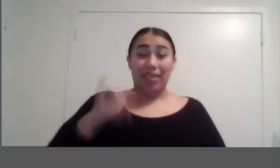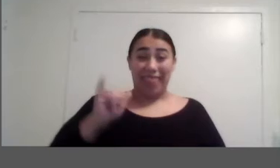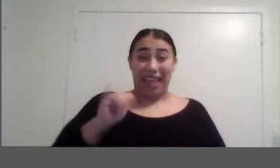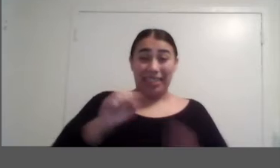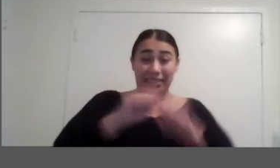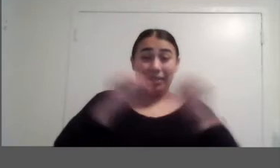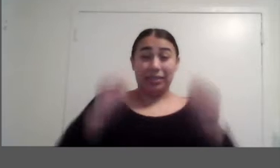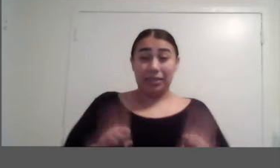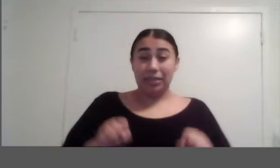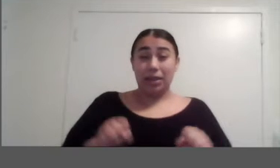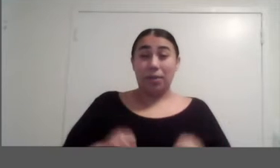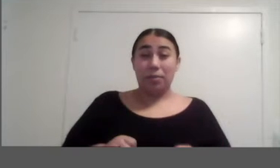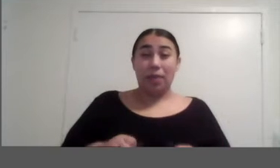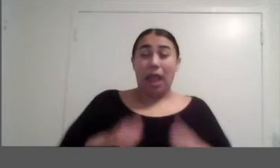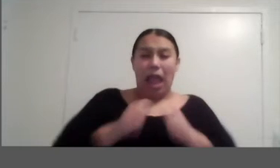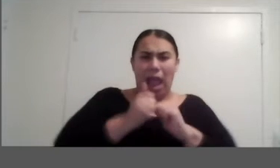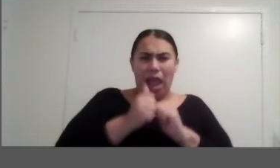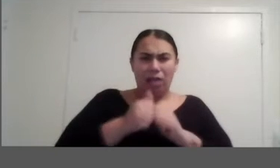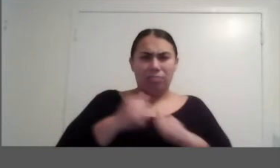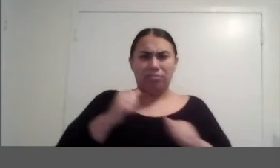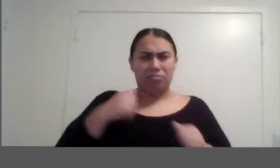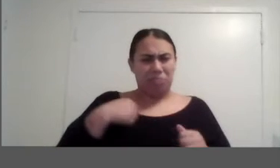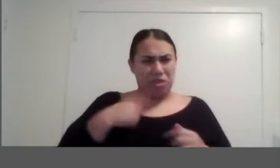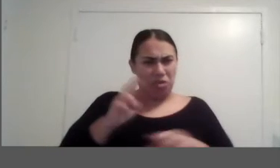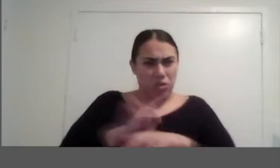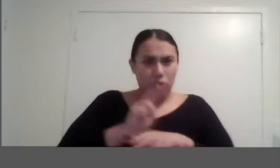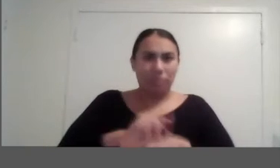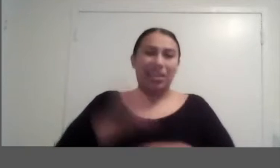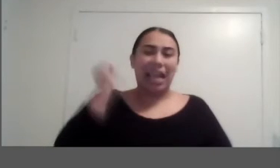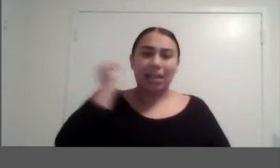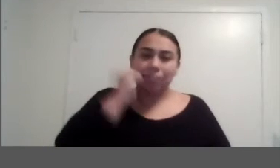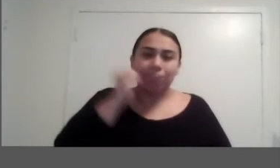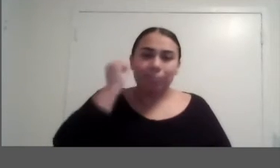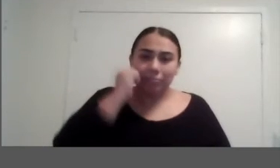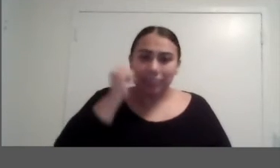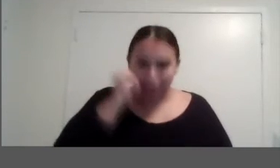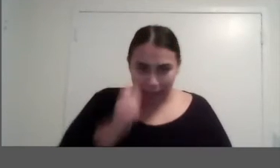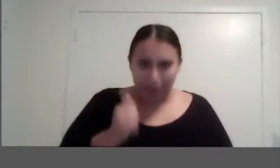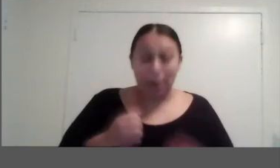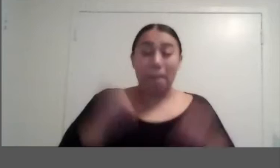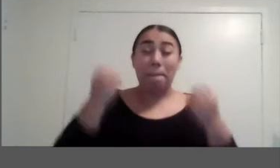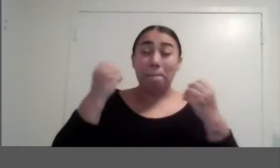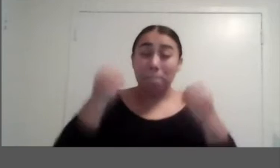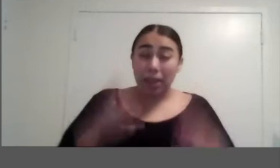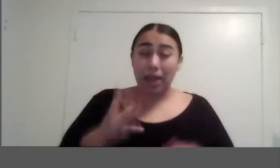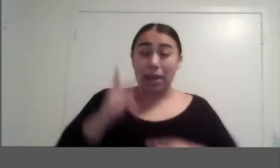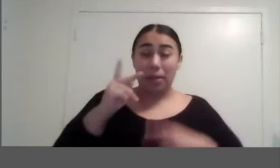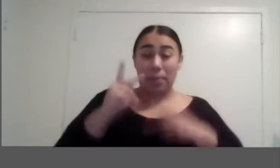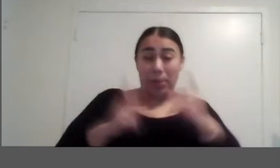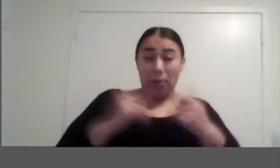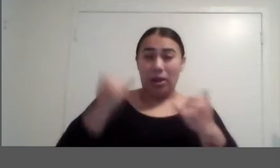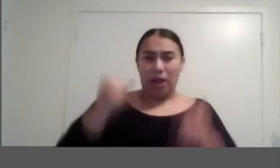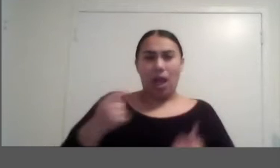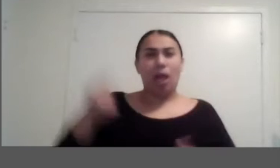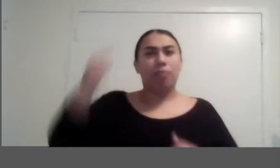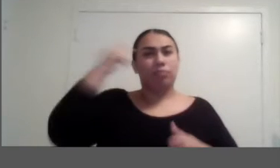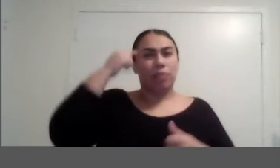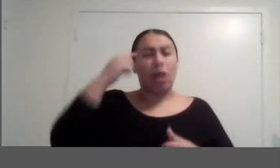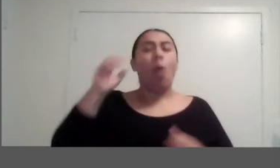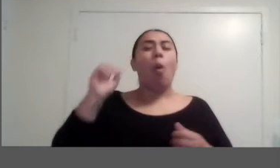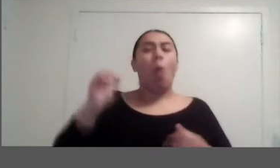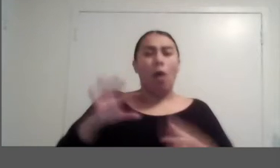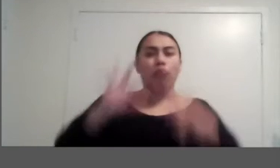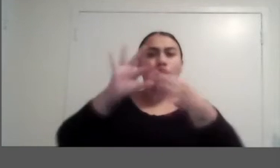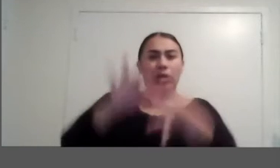all types of daily routines that our bodies go through. Because of this, we are seeing an increase in patients using